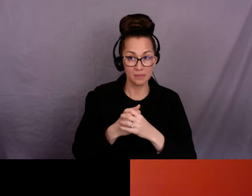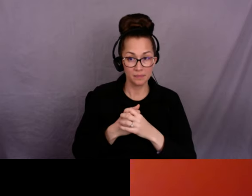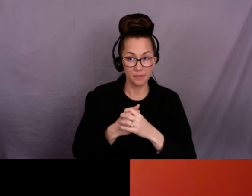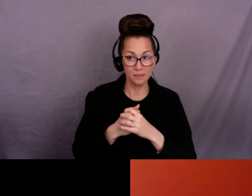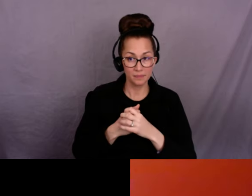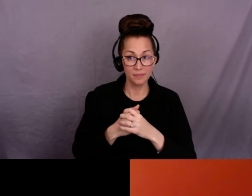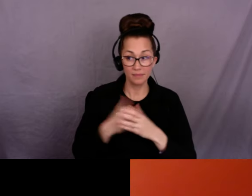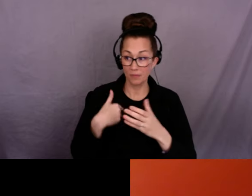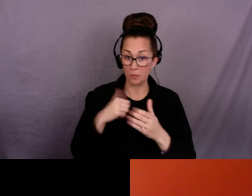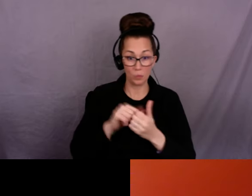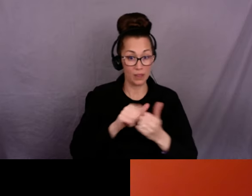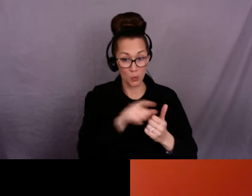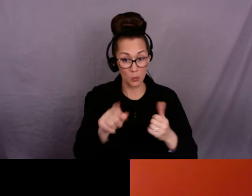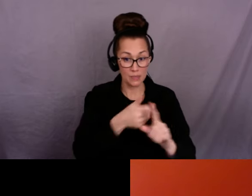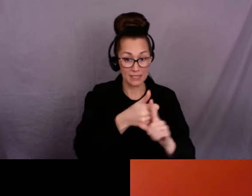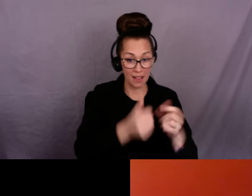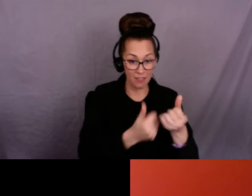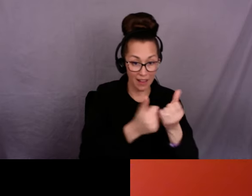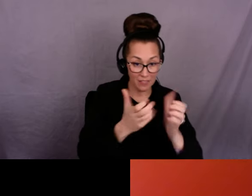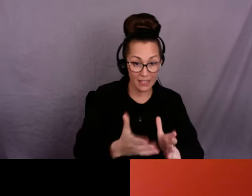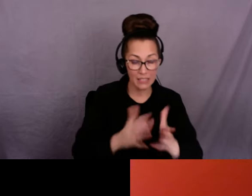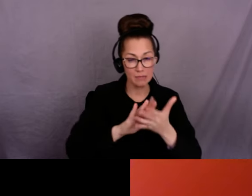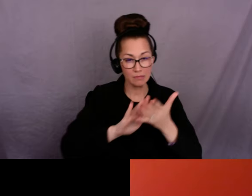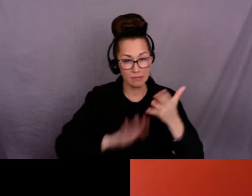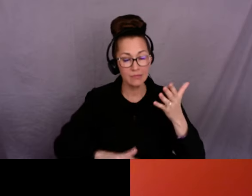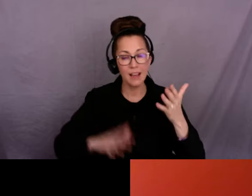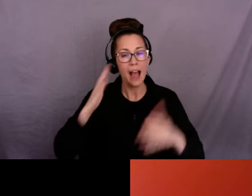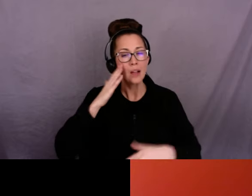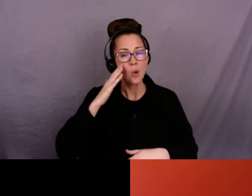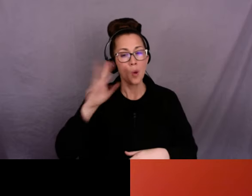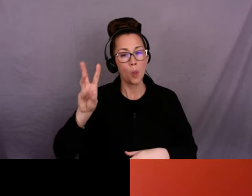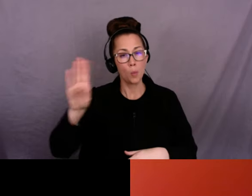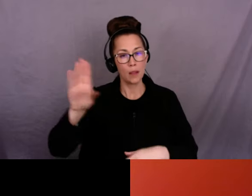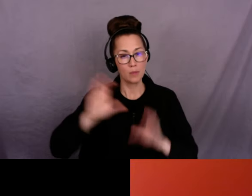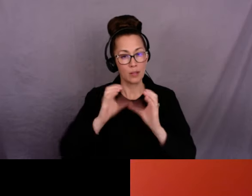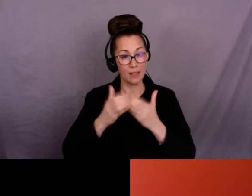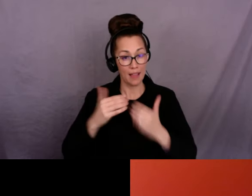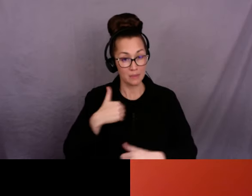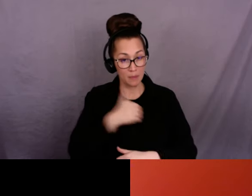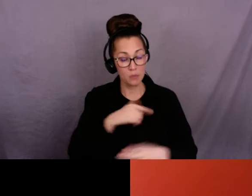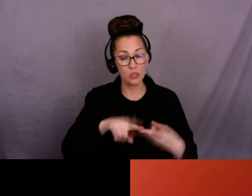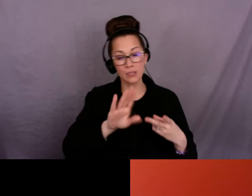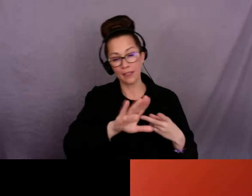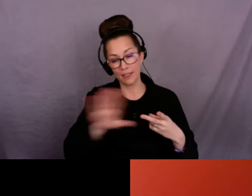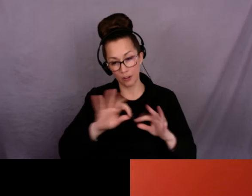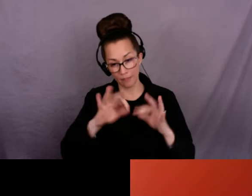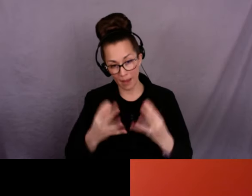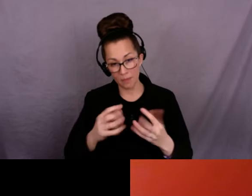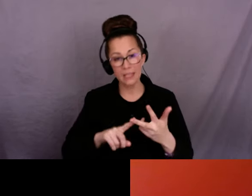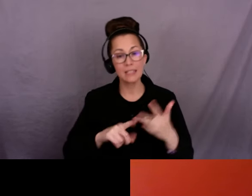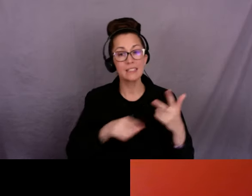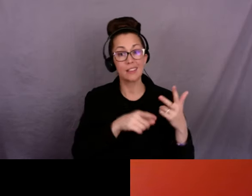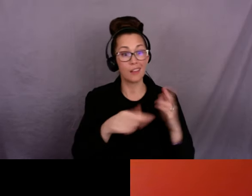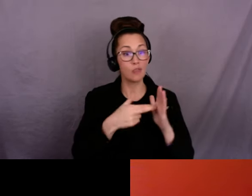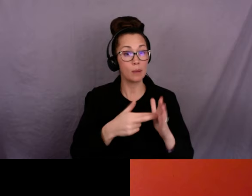providers, with our self-advocates. I know that the Willowbrook class members and their families, you know, represent